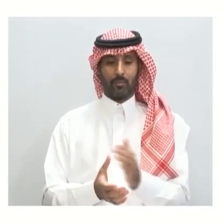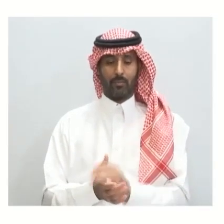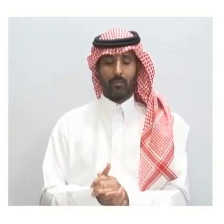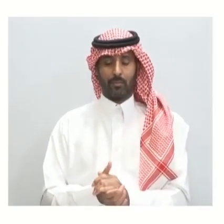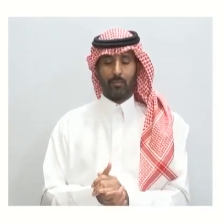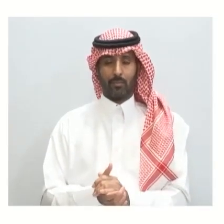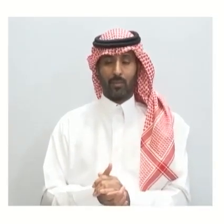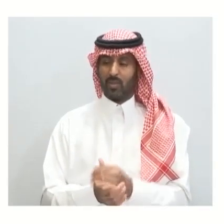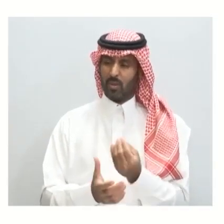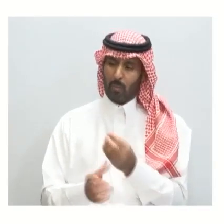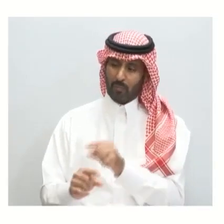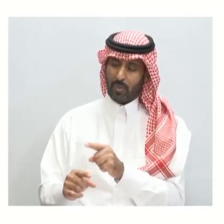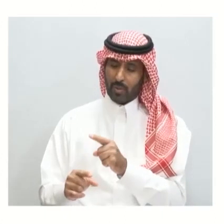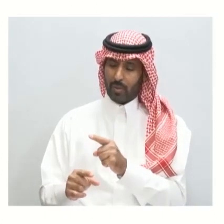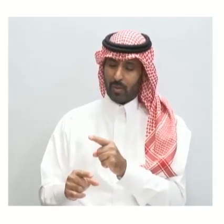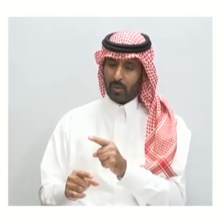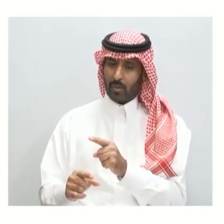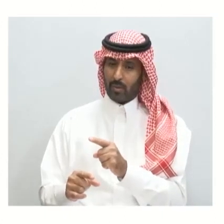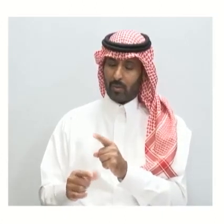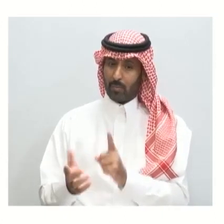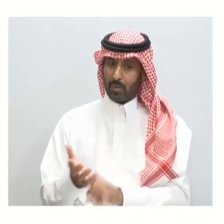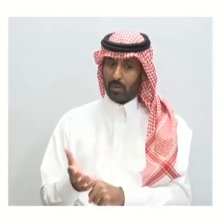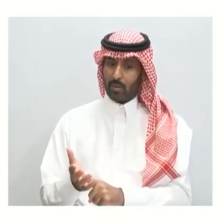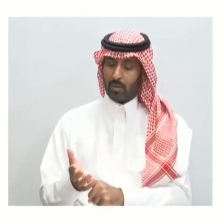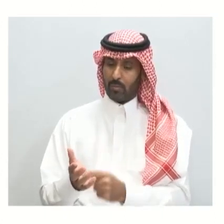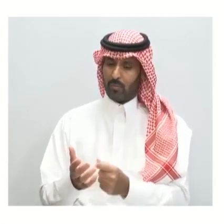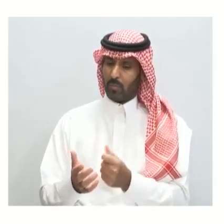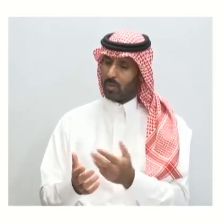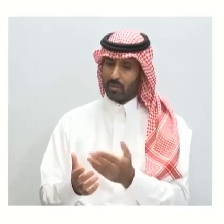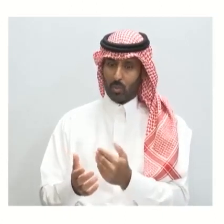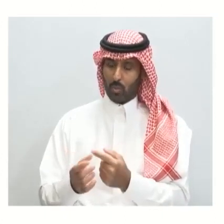And some of them are very or absolutely priceless.